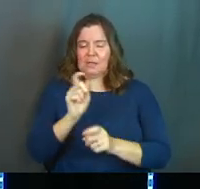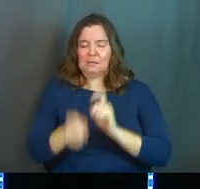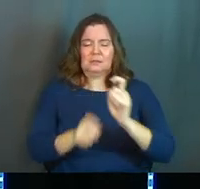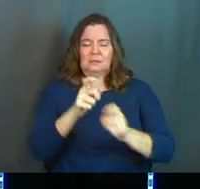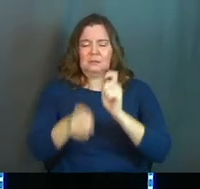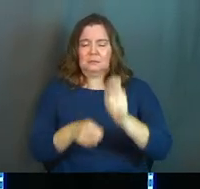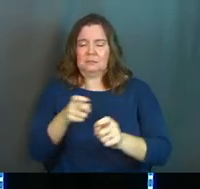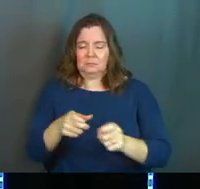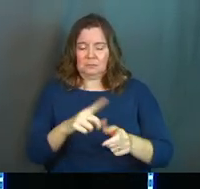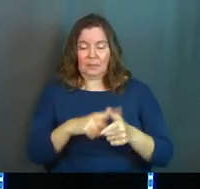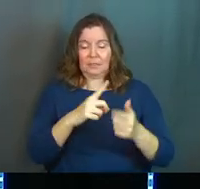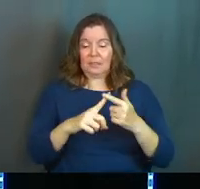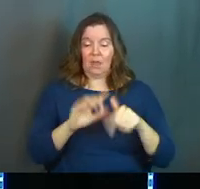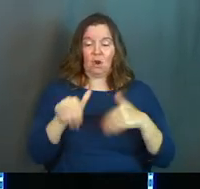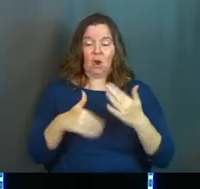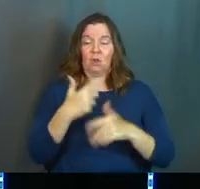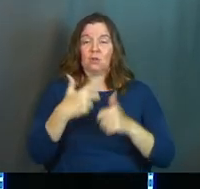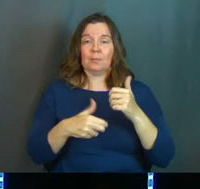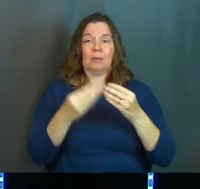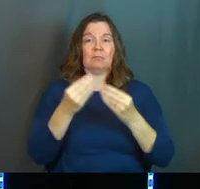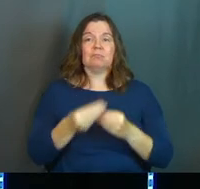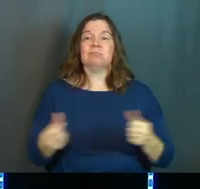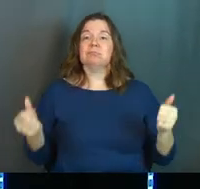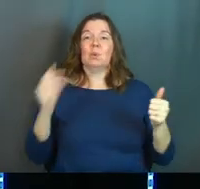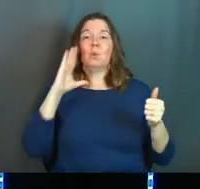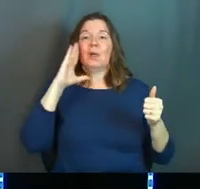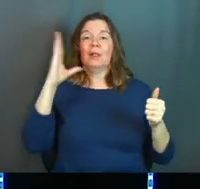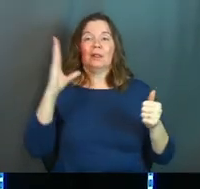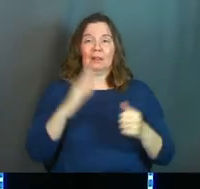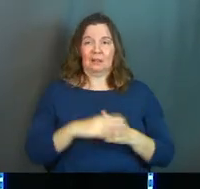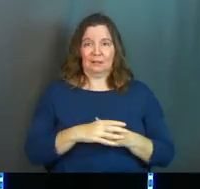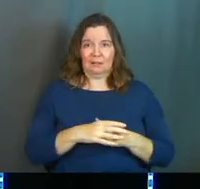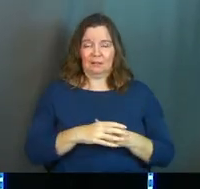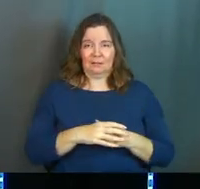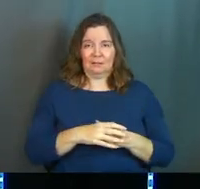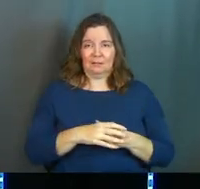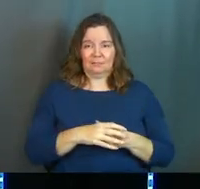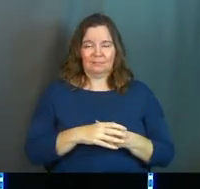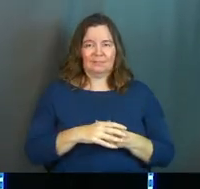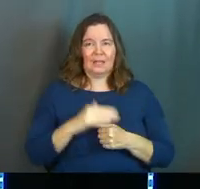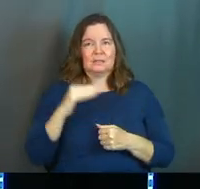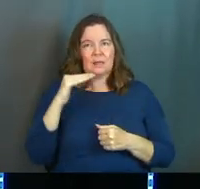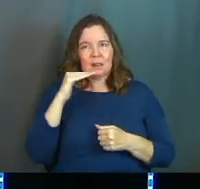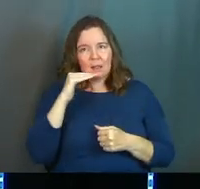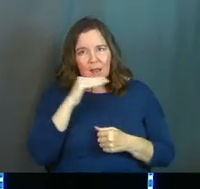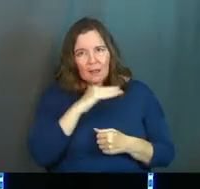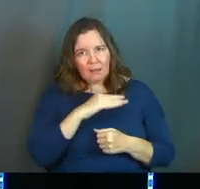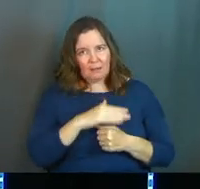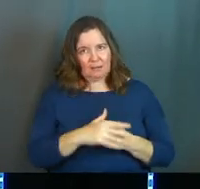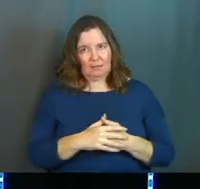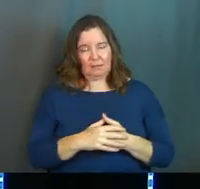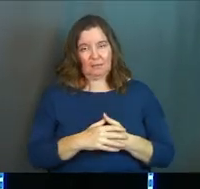certain ministries, that all your problems will disappear. And it's a lie.